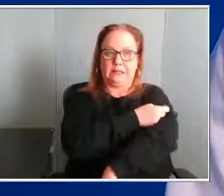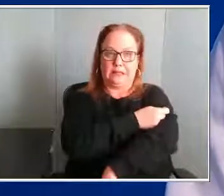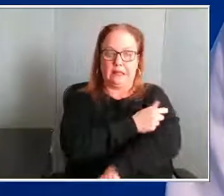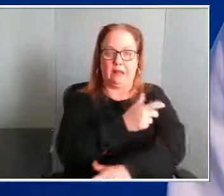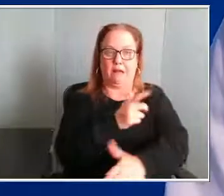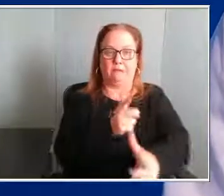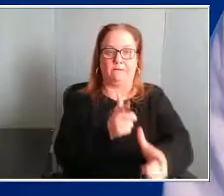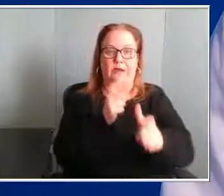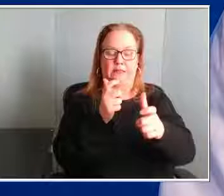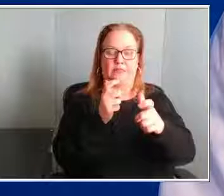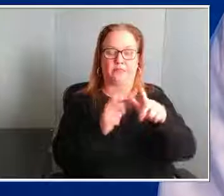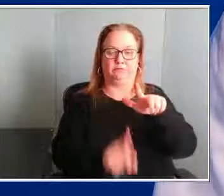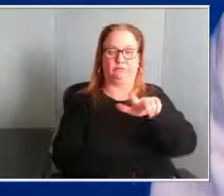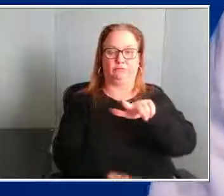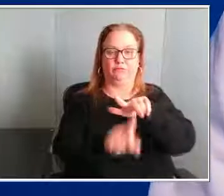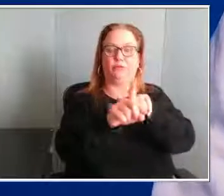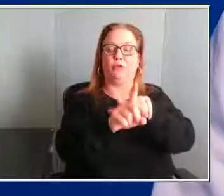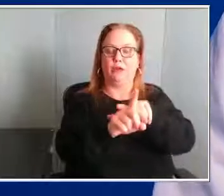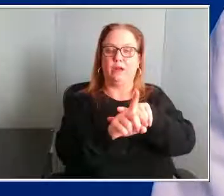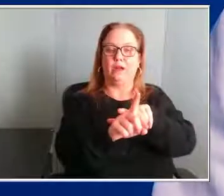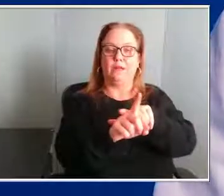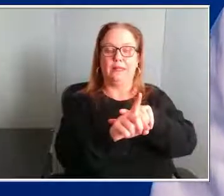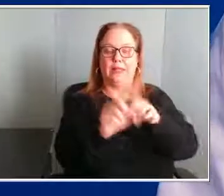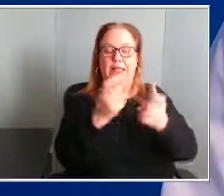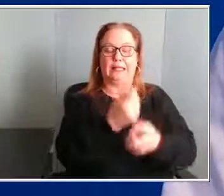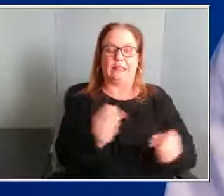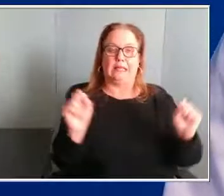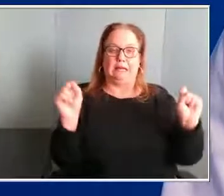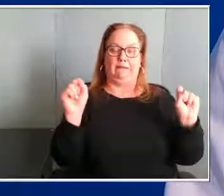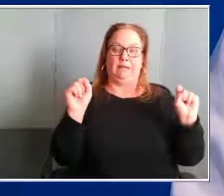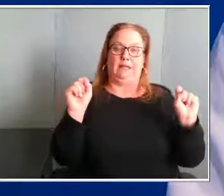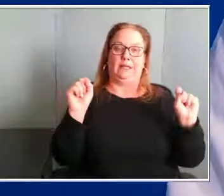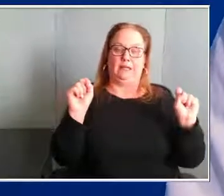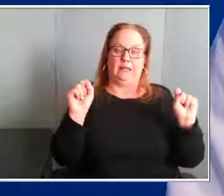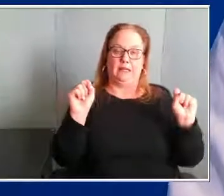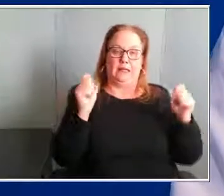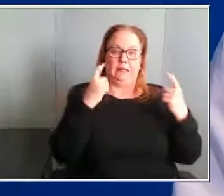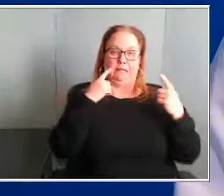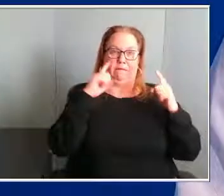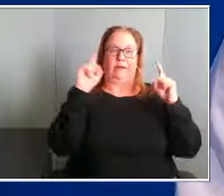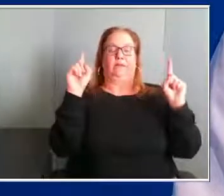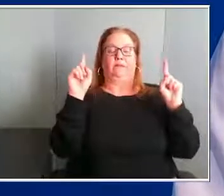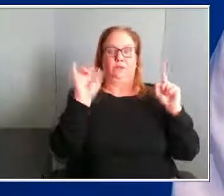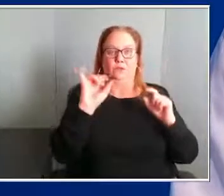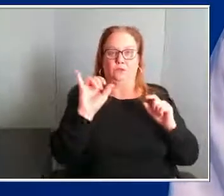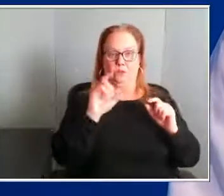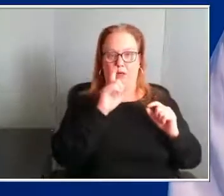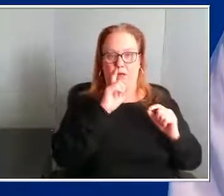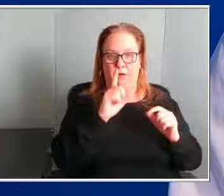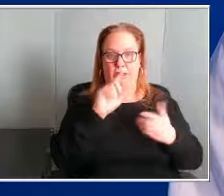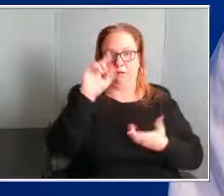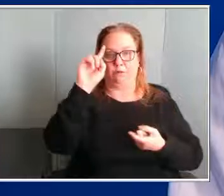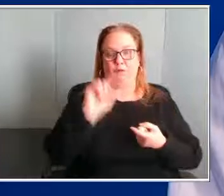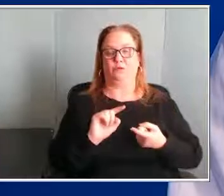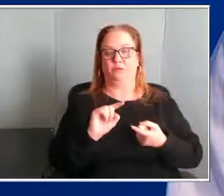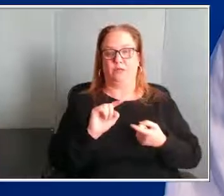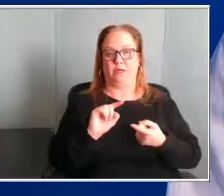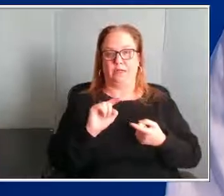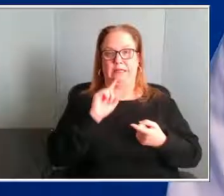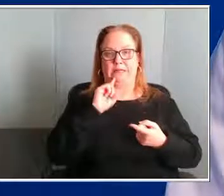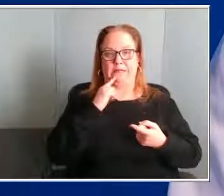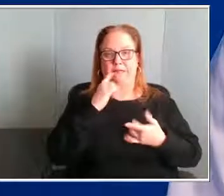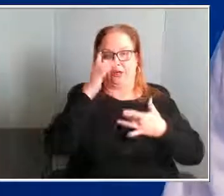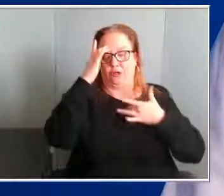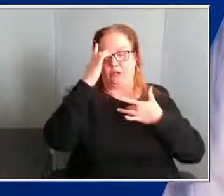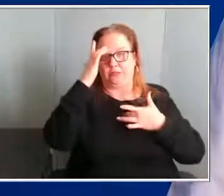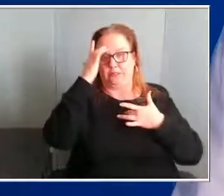was rolled out, the safety of it, and of course the effectiveness of it at really reducing severe illness, especially